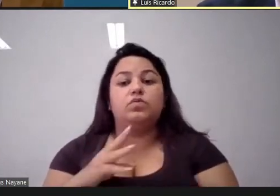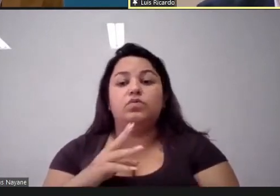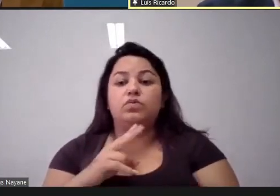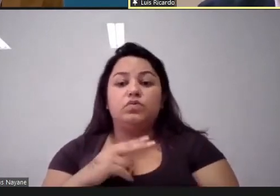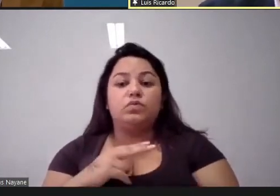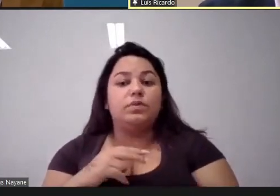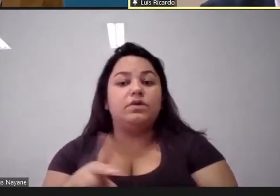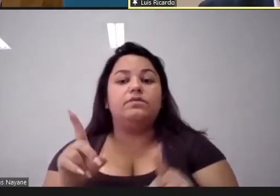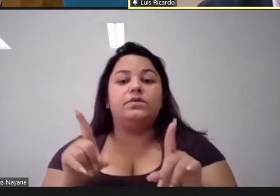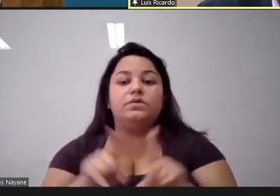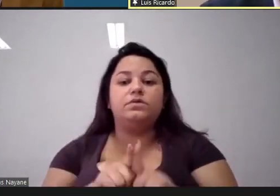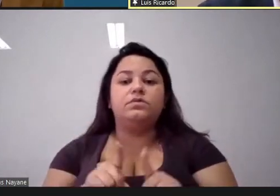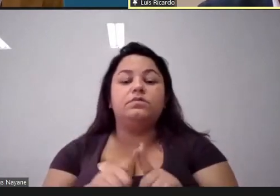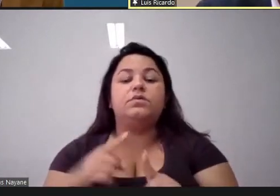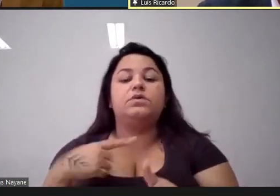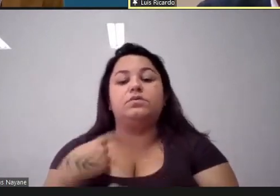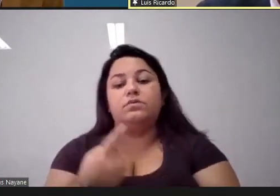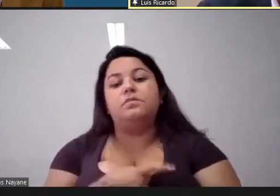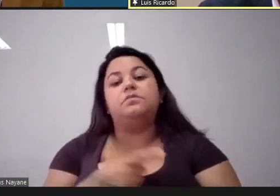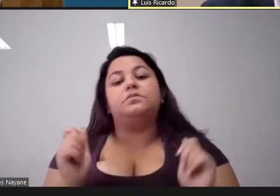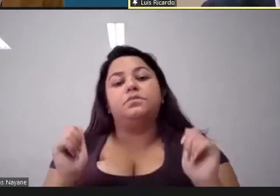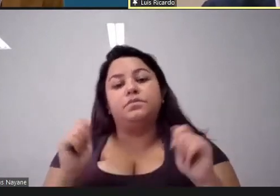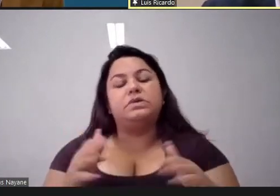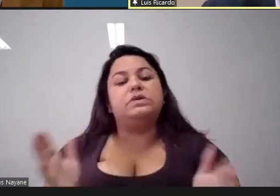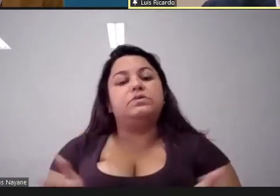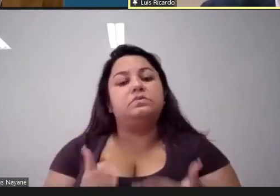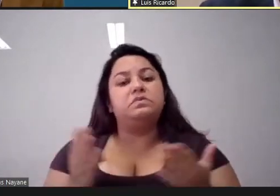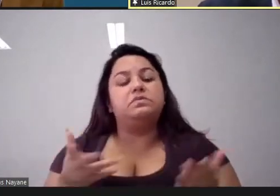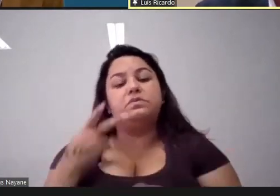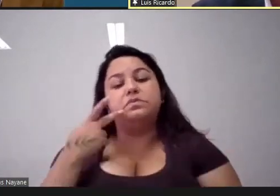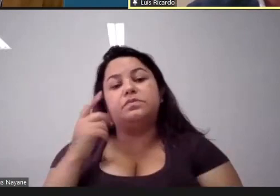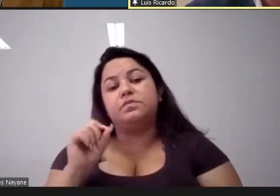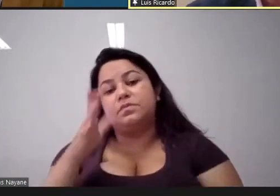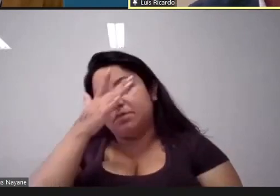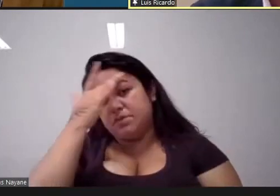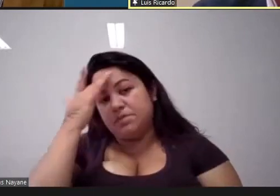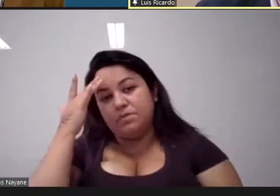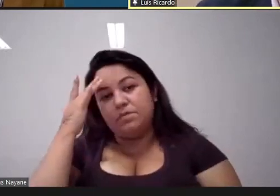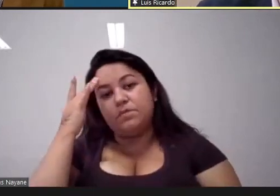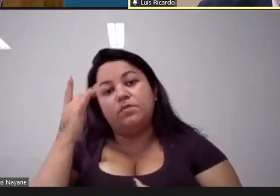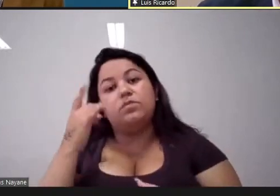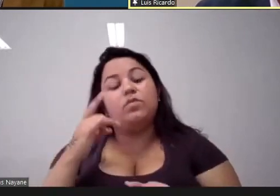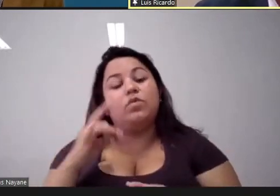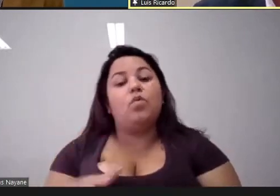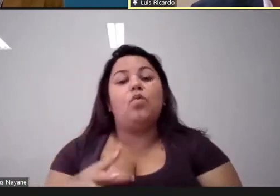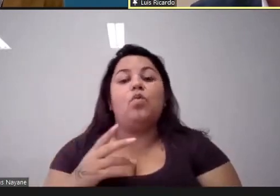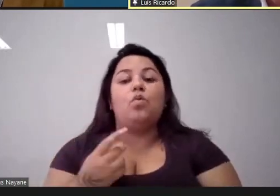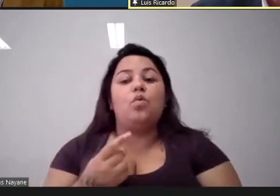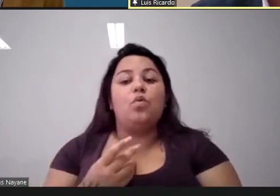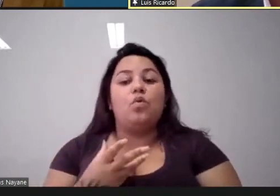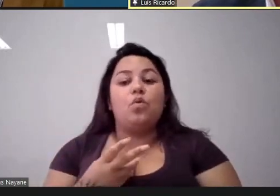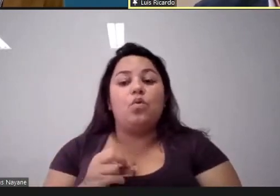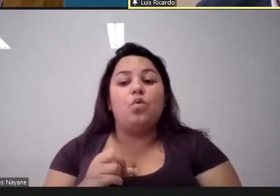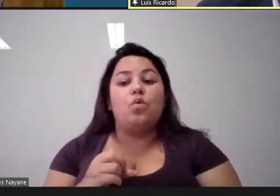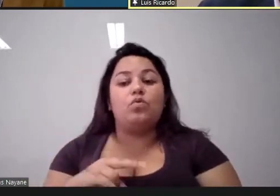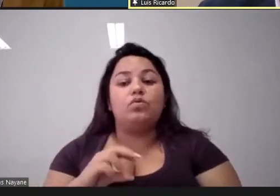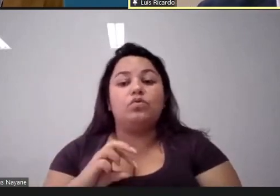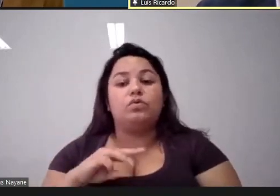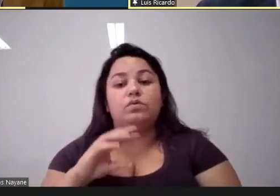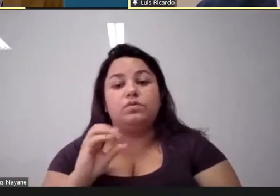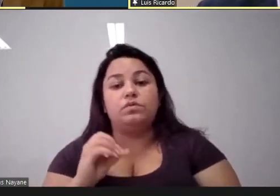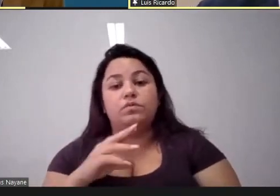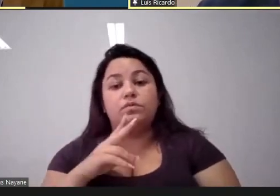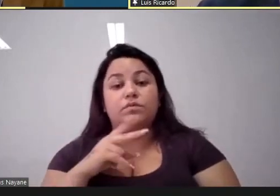system. The taxation is on the receipt of the benefits, and so